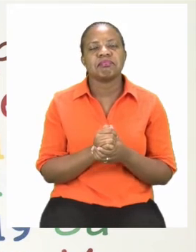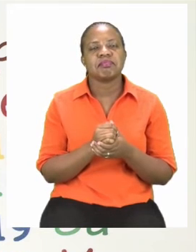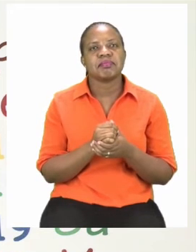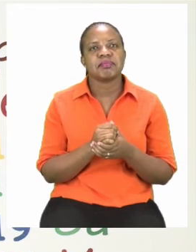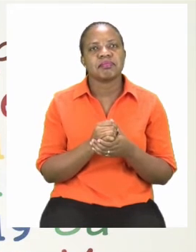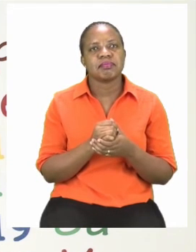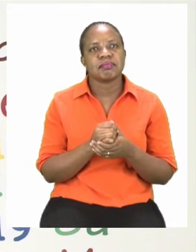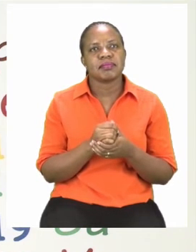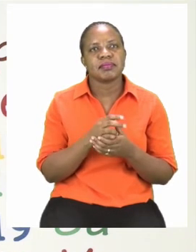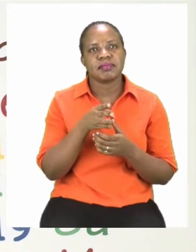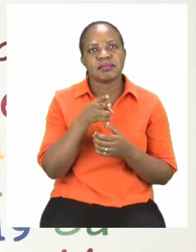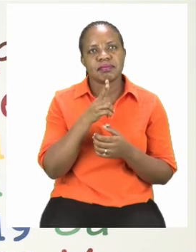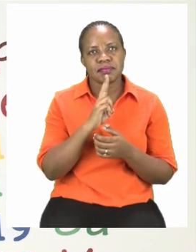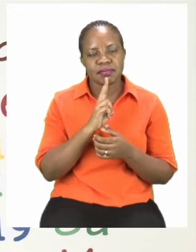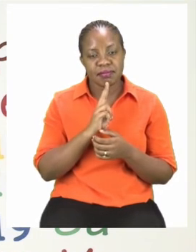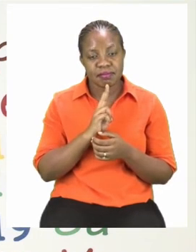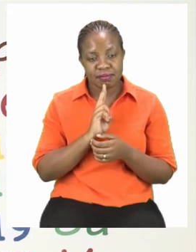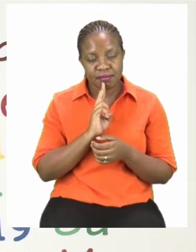away.